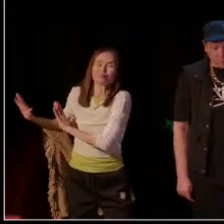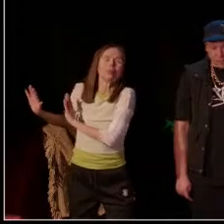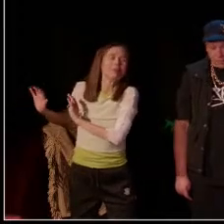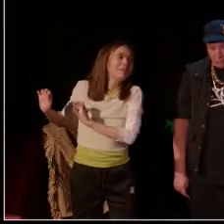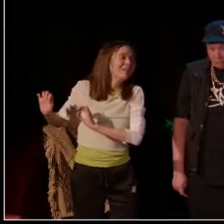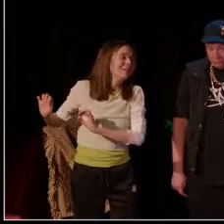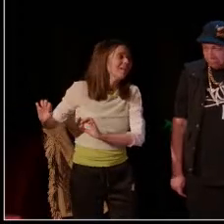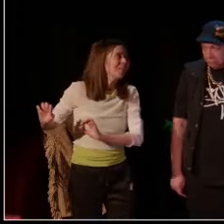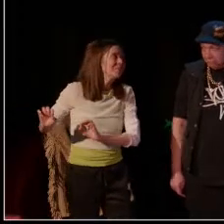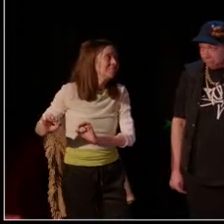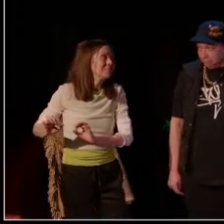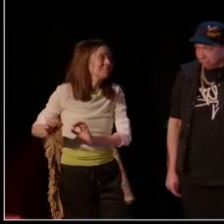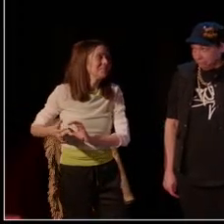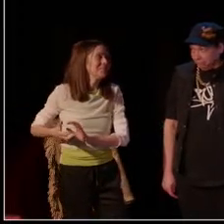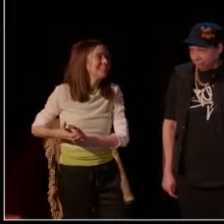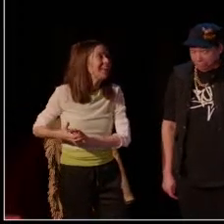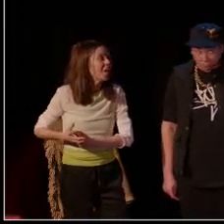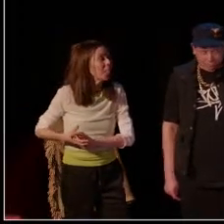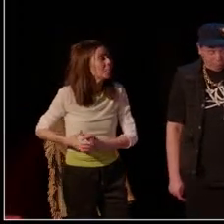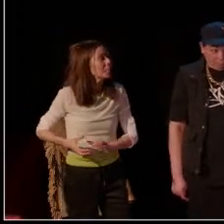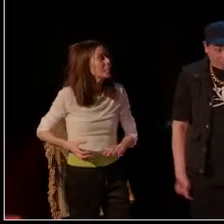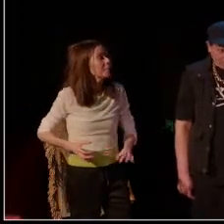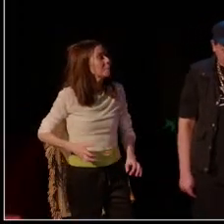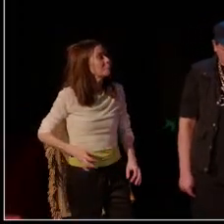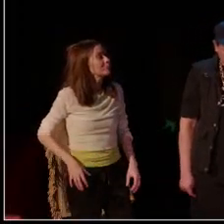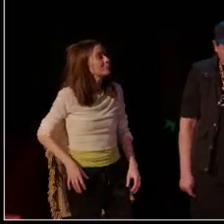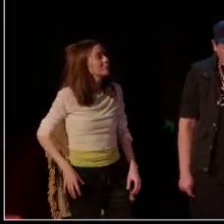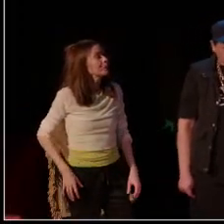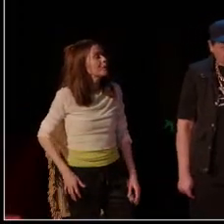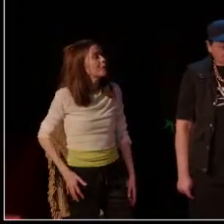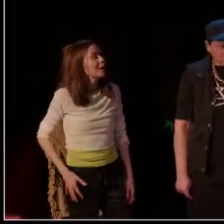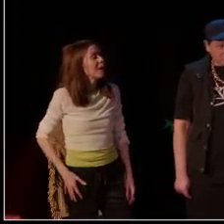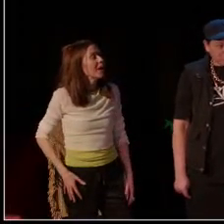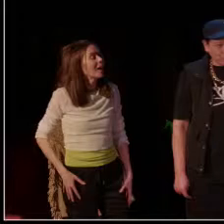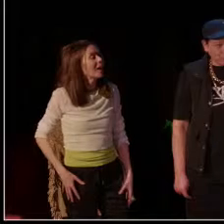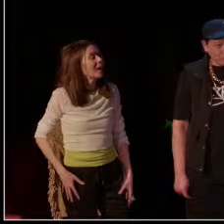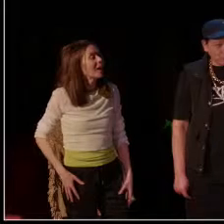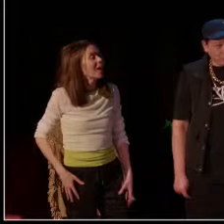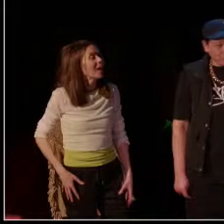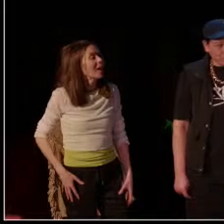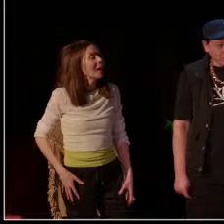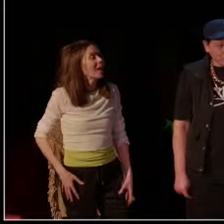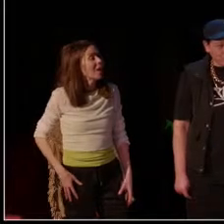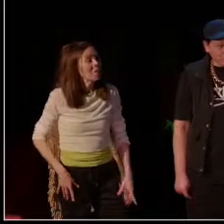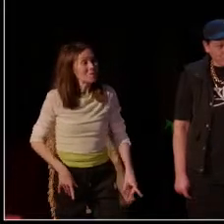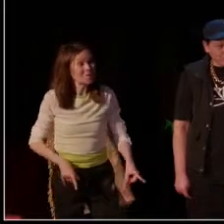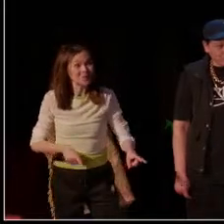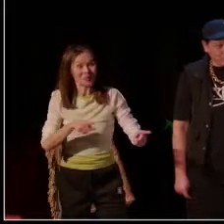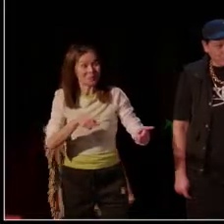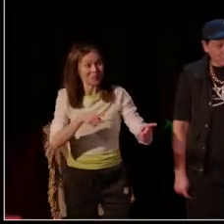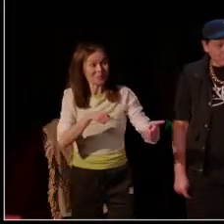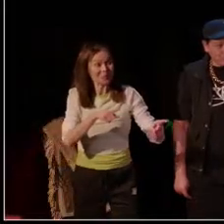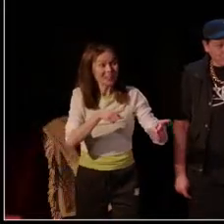trials. Oh, now, here's your son-to-be,